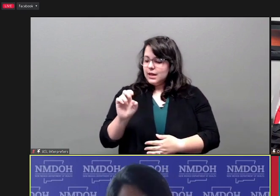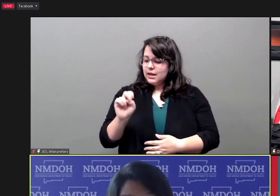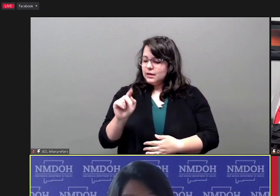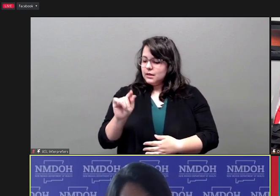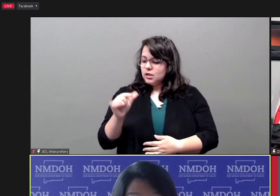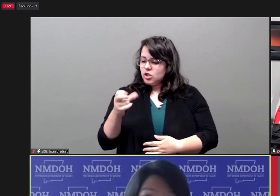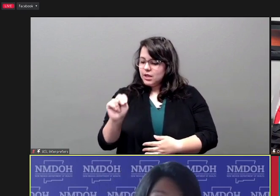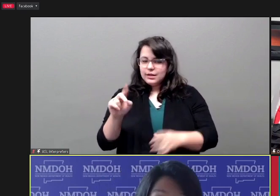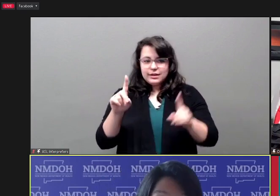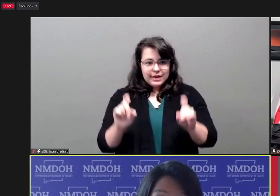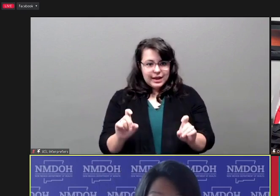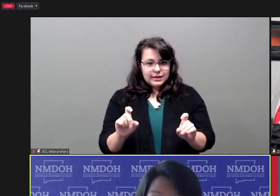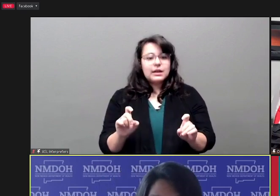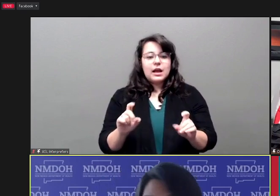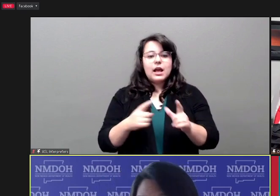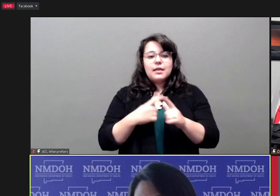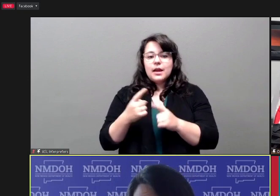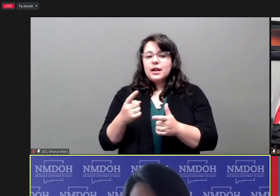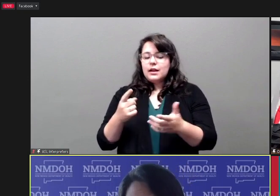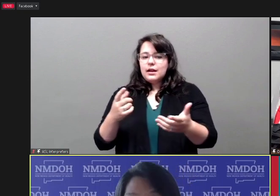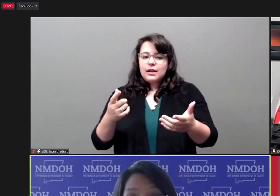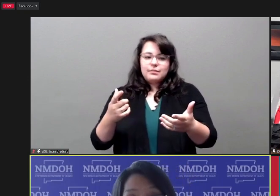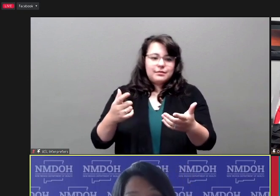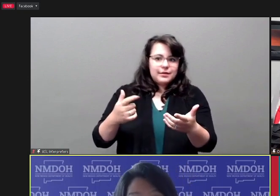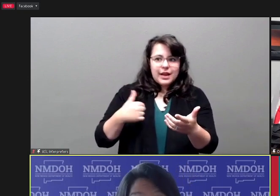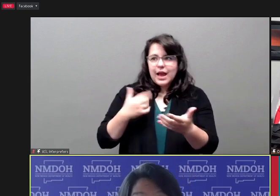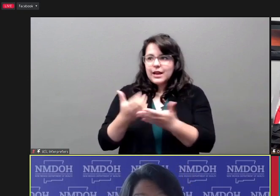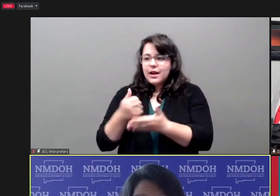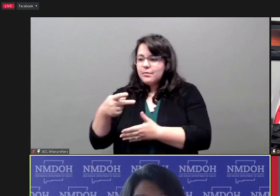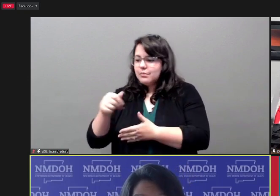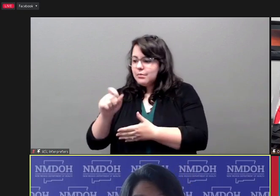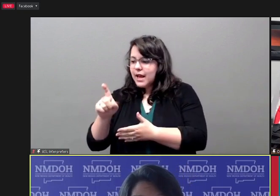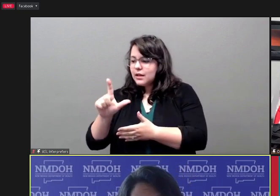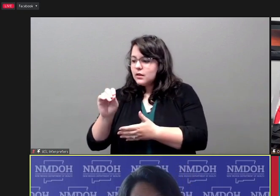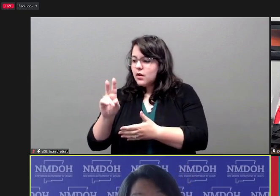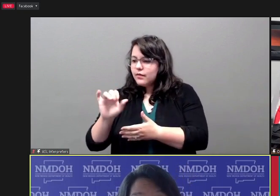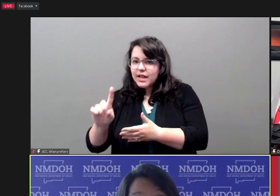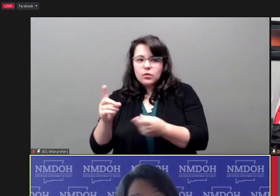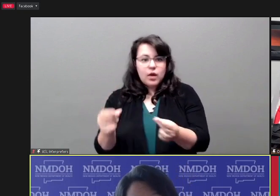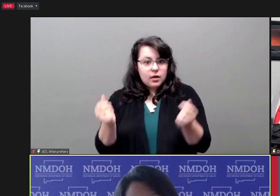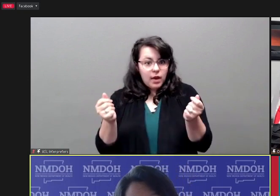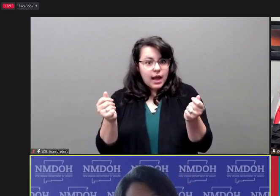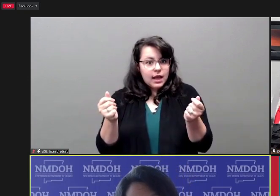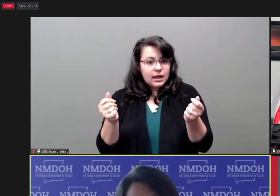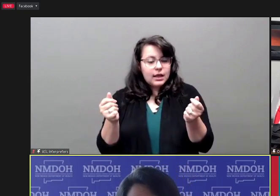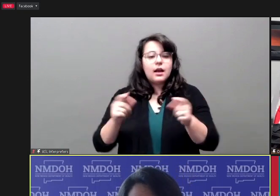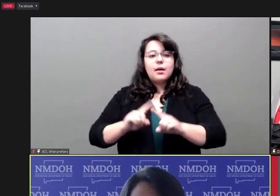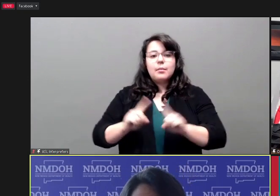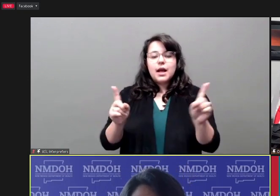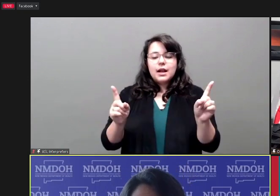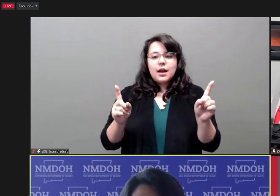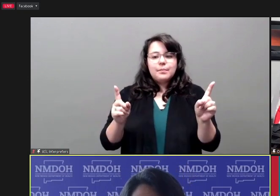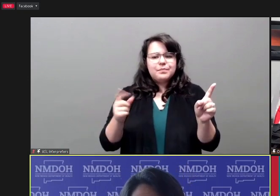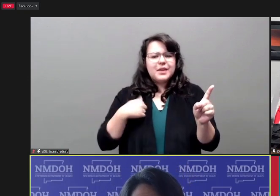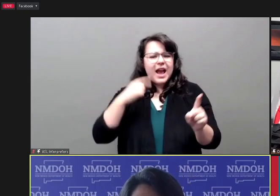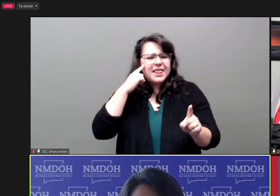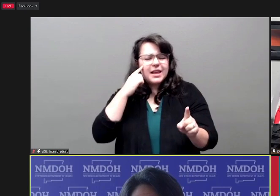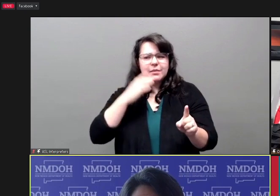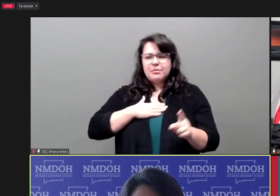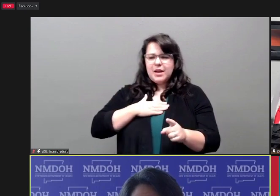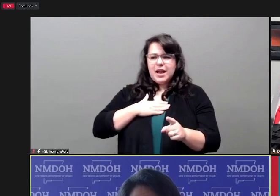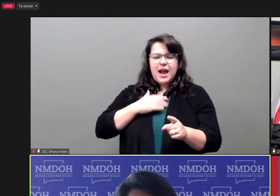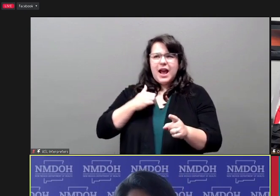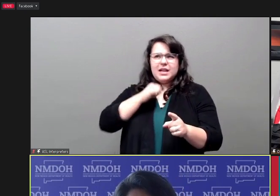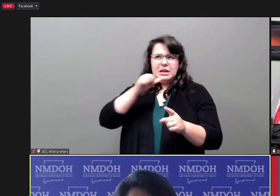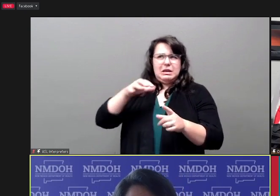since I have asthma and asthma, I got the Paxlovid right away. But I didn't get my PCR test back